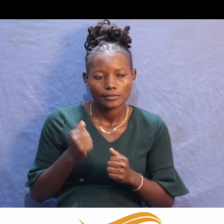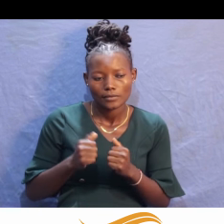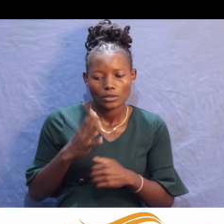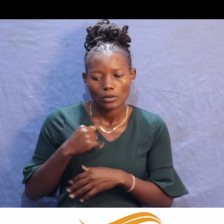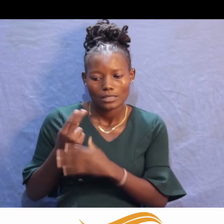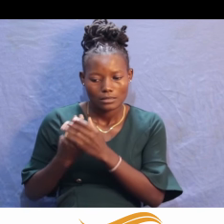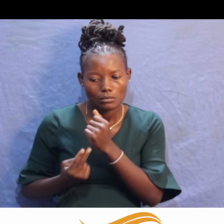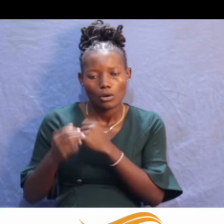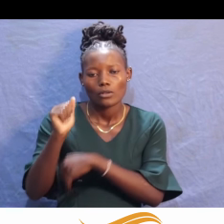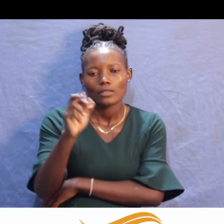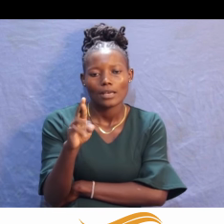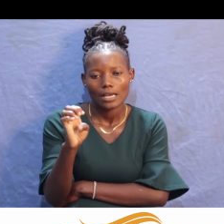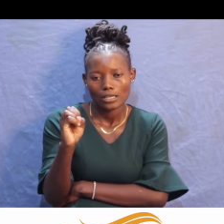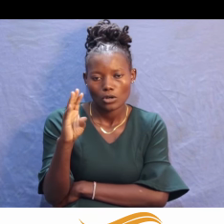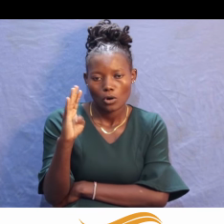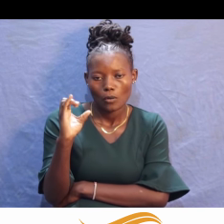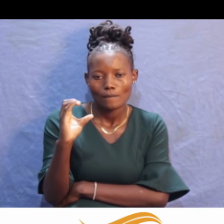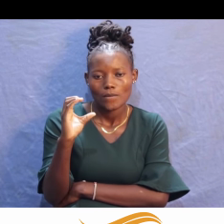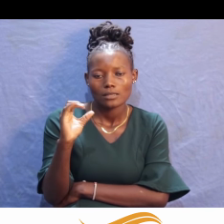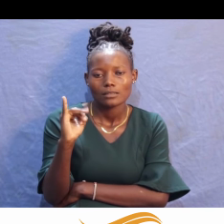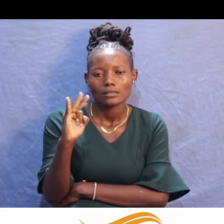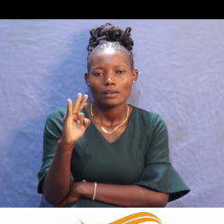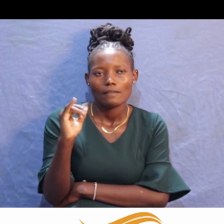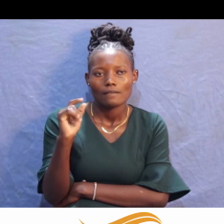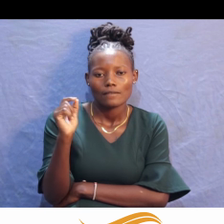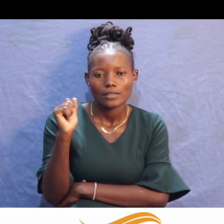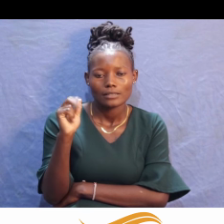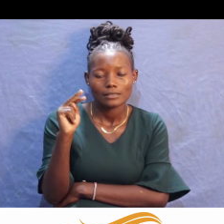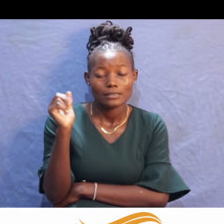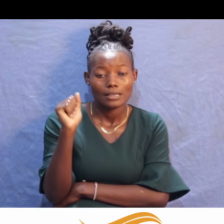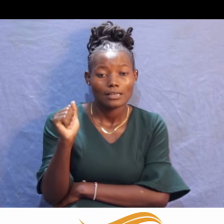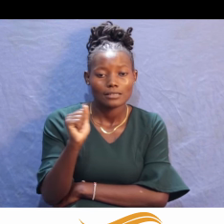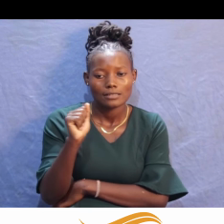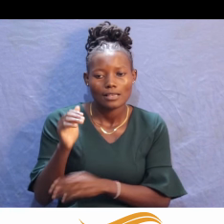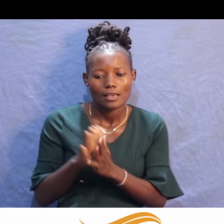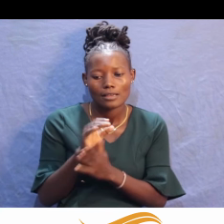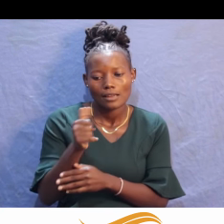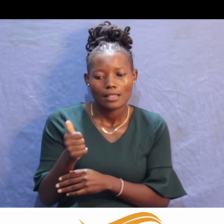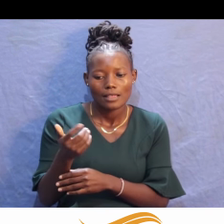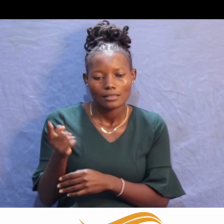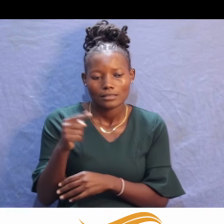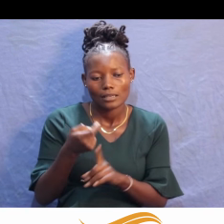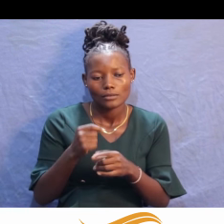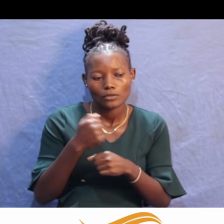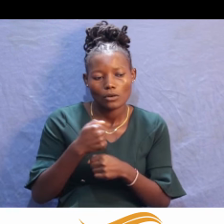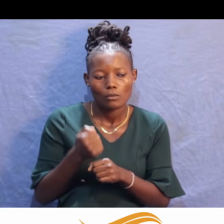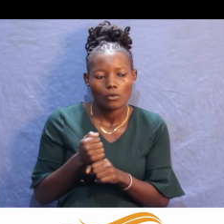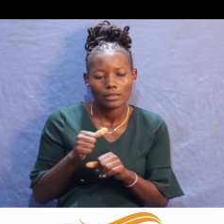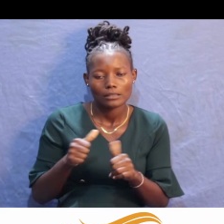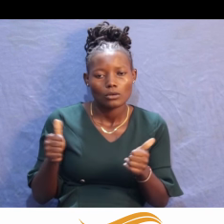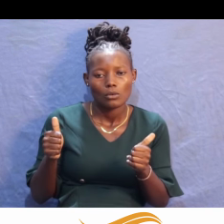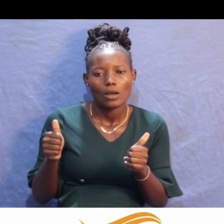aerobic fitness and anaerobic fitness. And that comes from working out, feeding